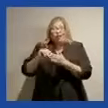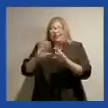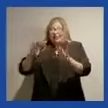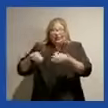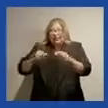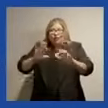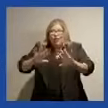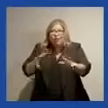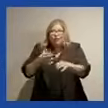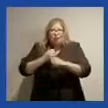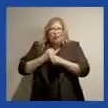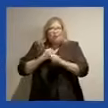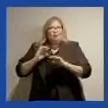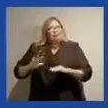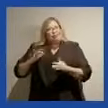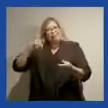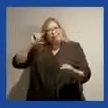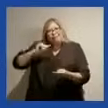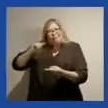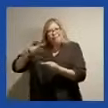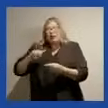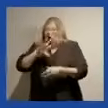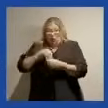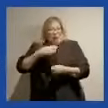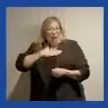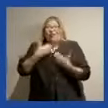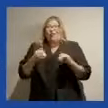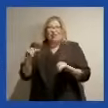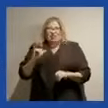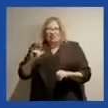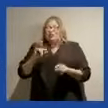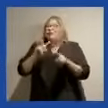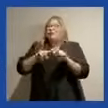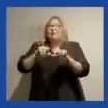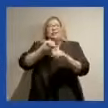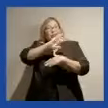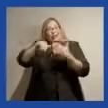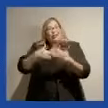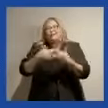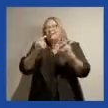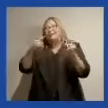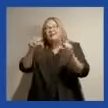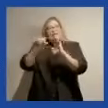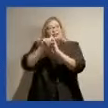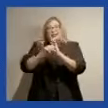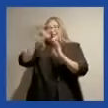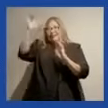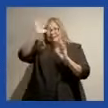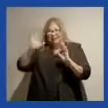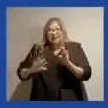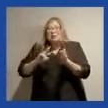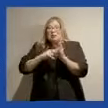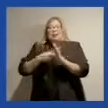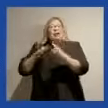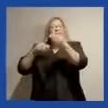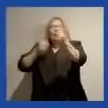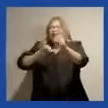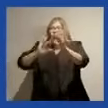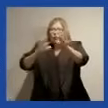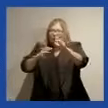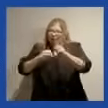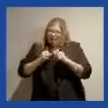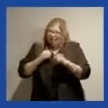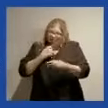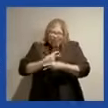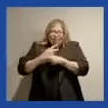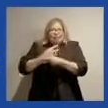agencies, large and small, across the state of California. We believe that kind of belt tightening would allow us to enjoy not